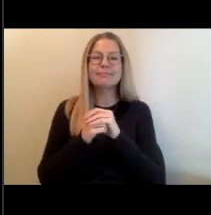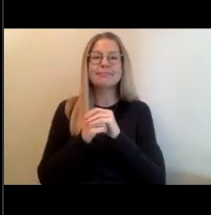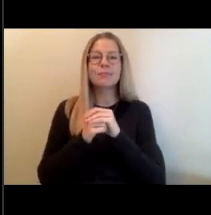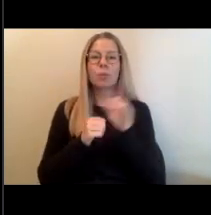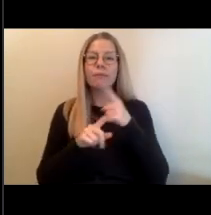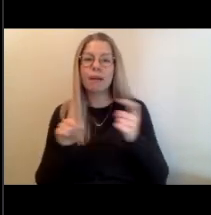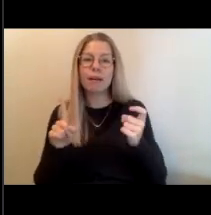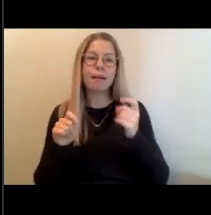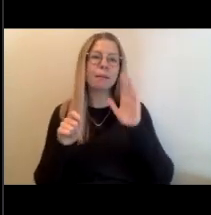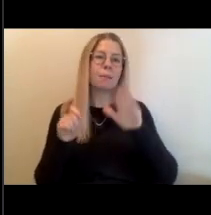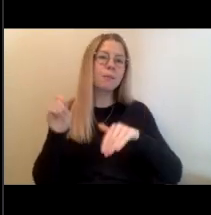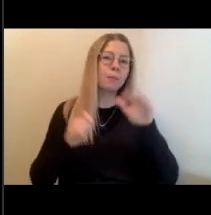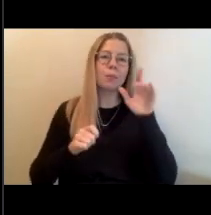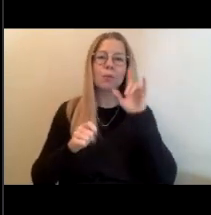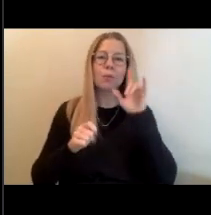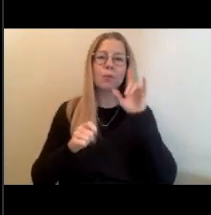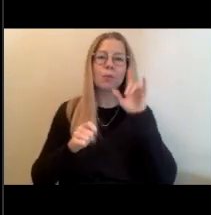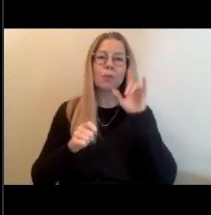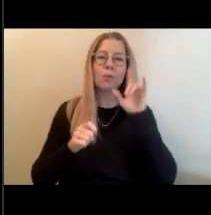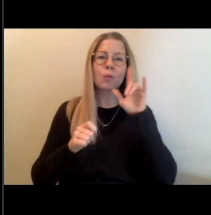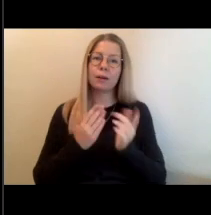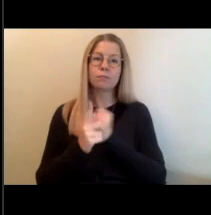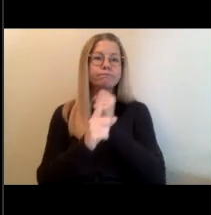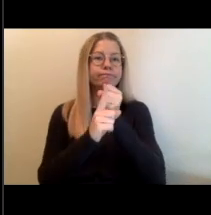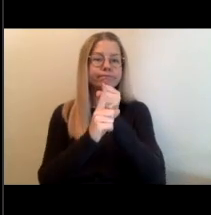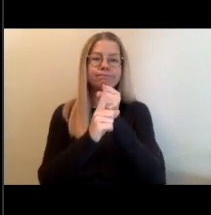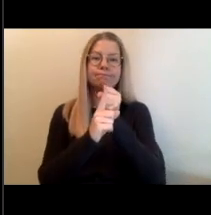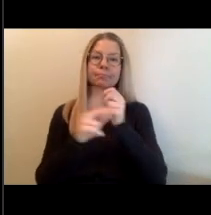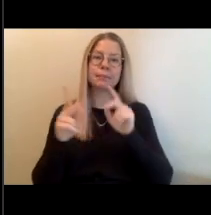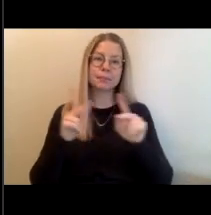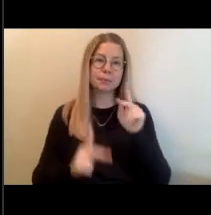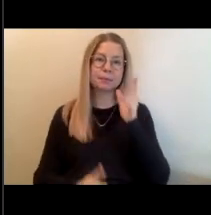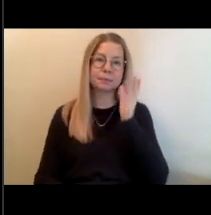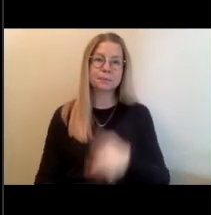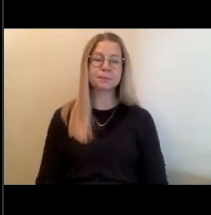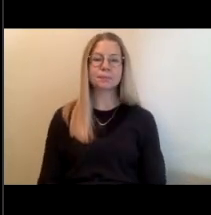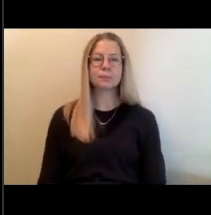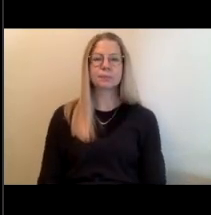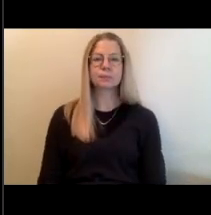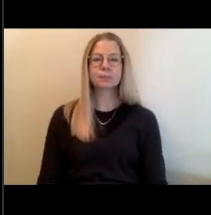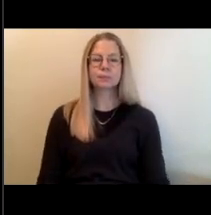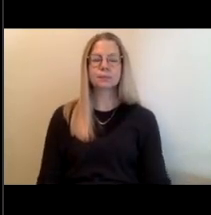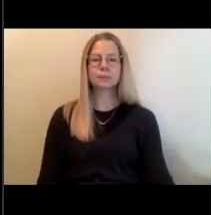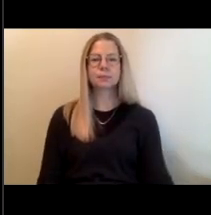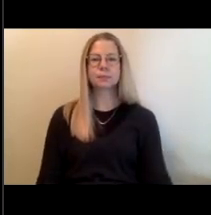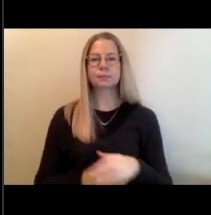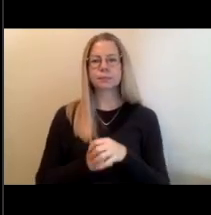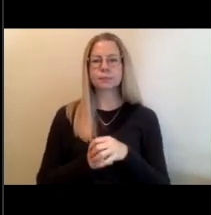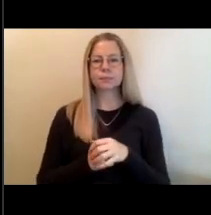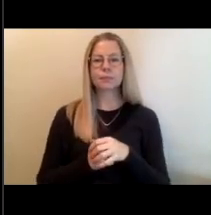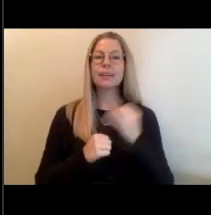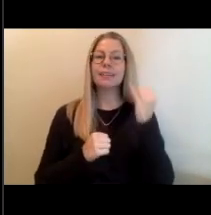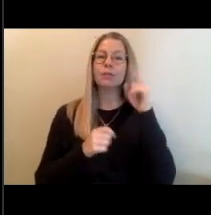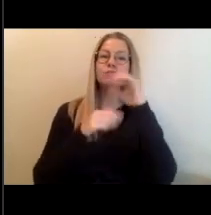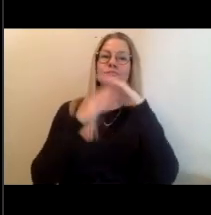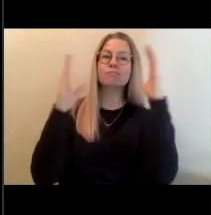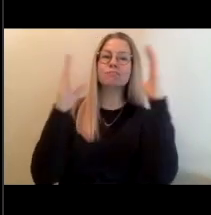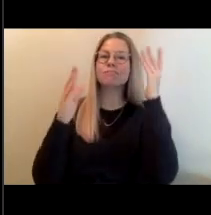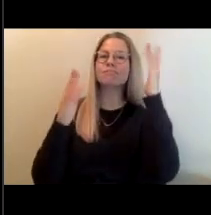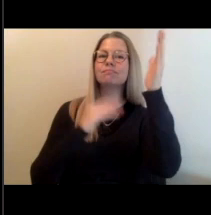are. It just happens. And if you think of the numbers, by 2030, there'll be